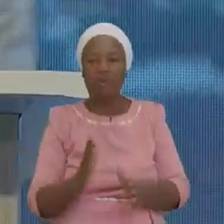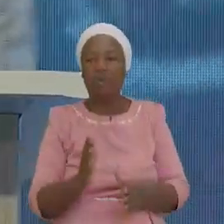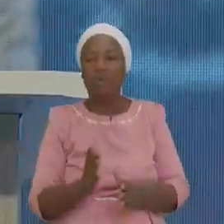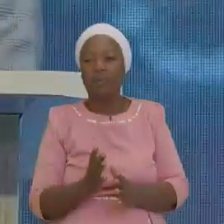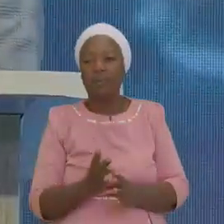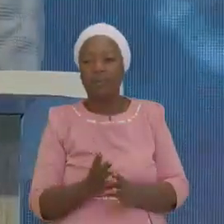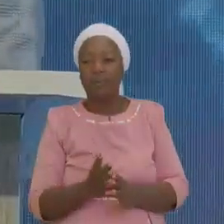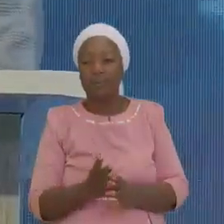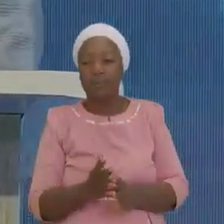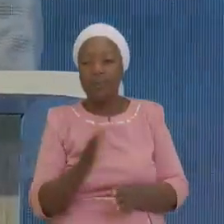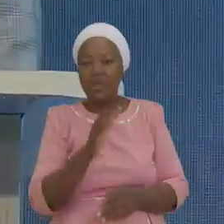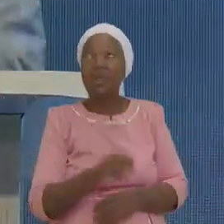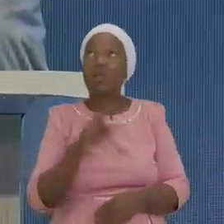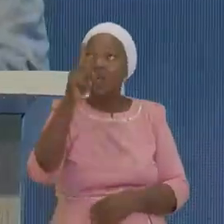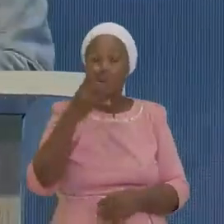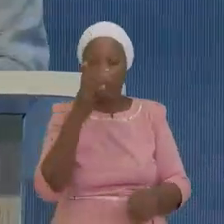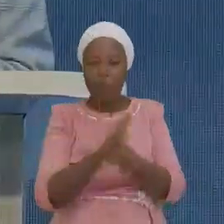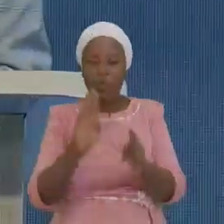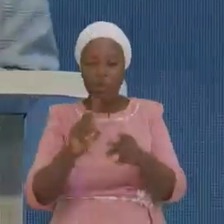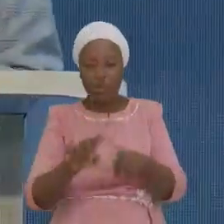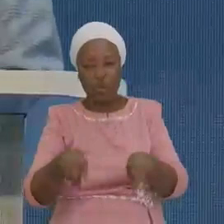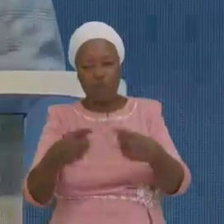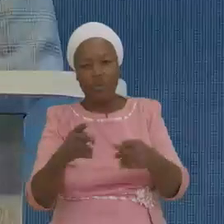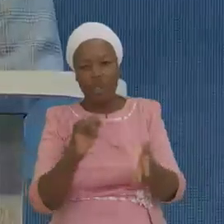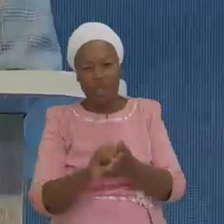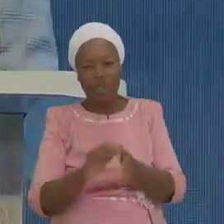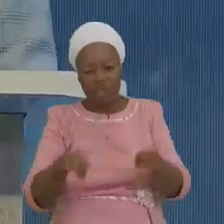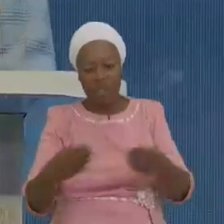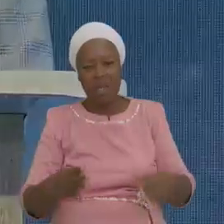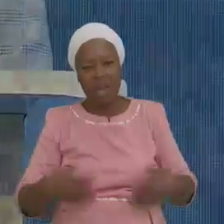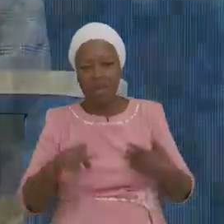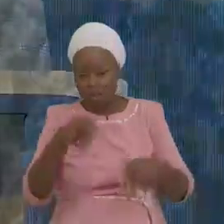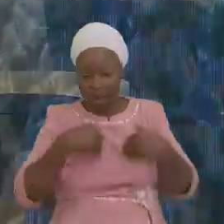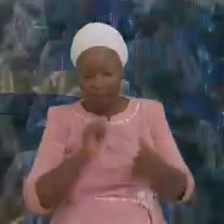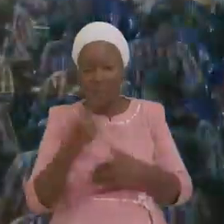He promised to give you eternal life. You are having that eternal life tonight.